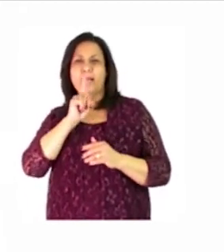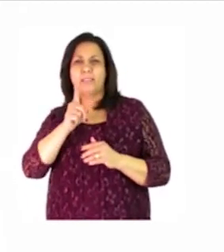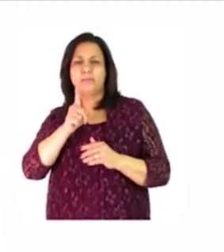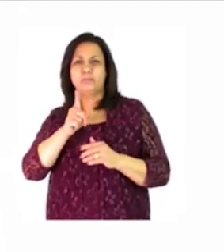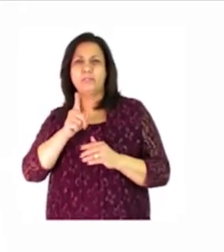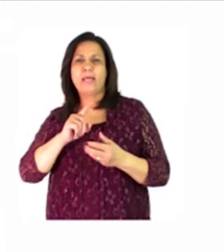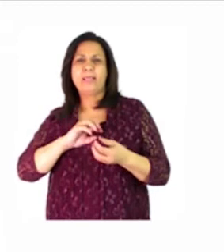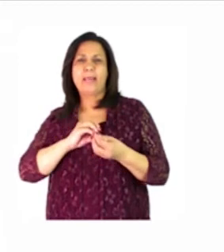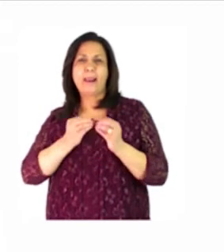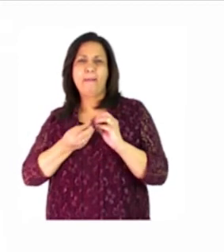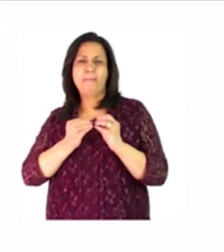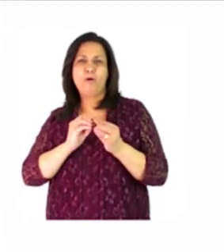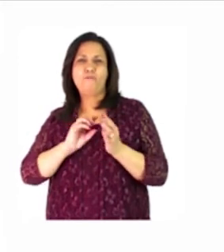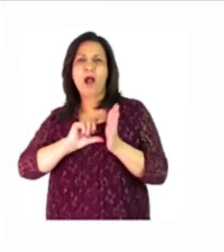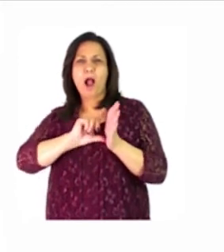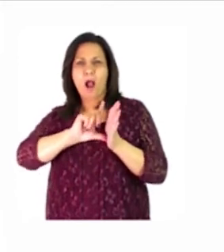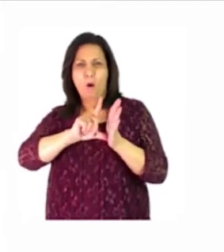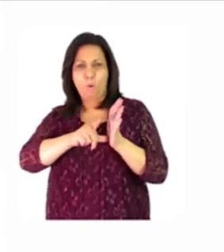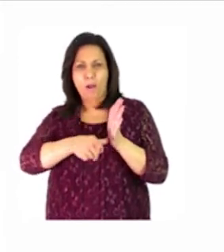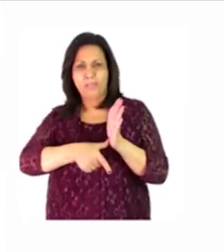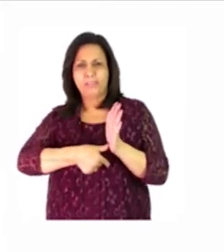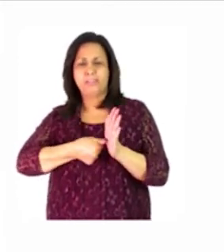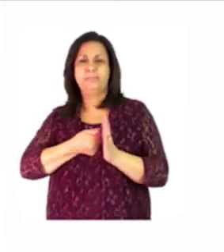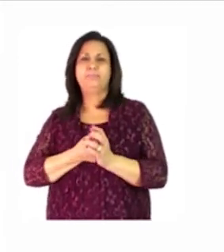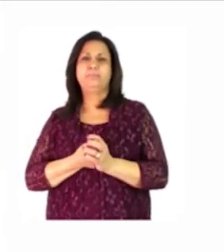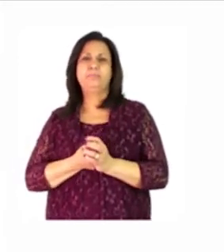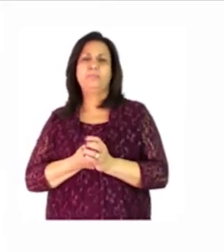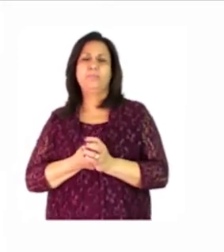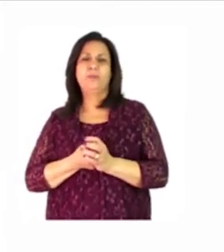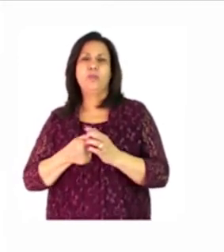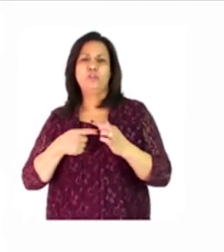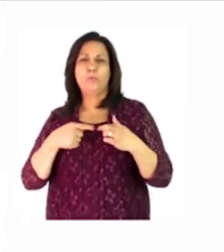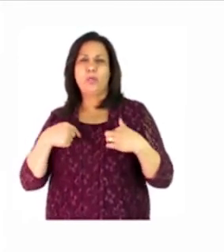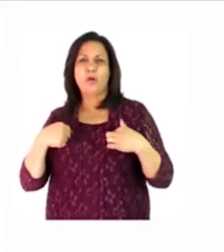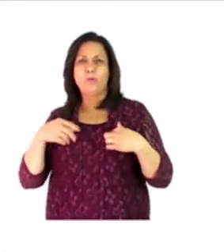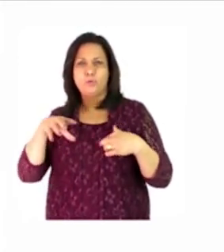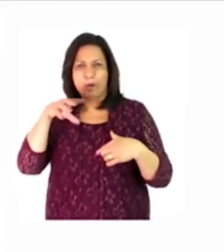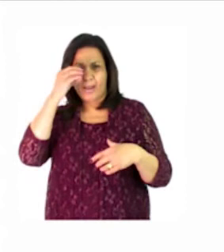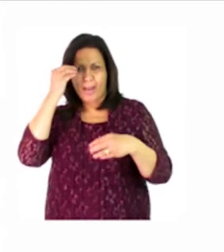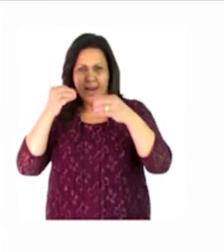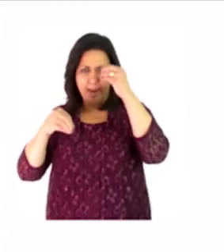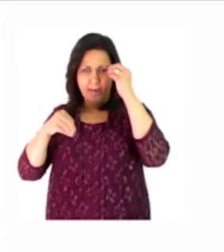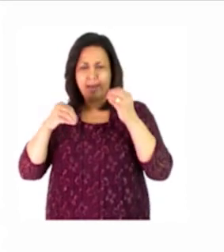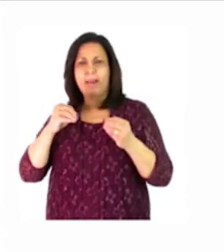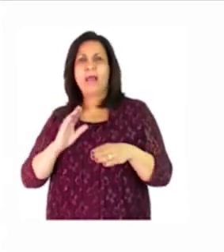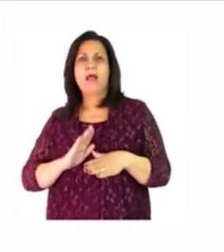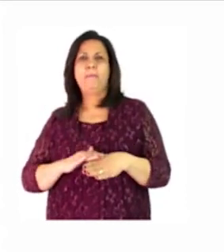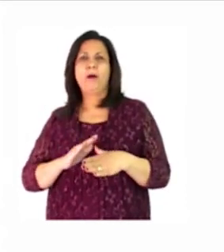number of hours. We are going to learn today about